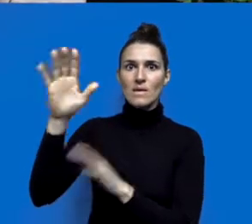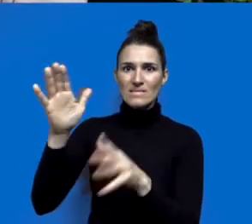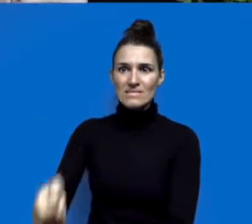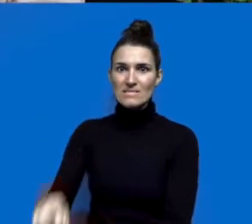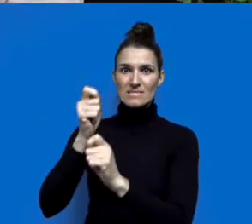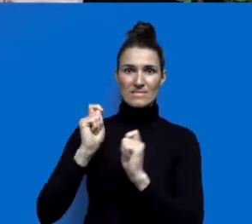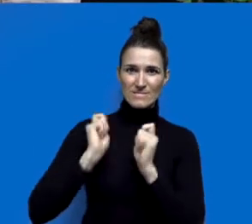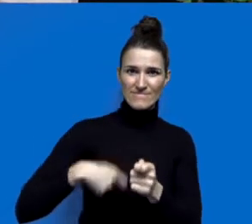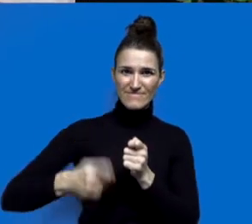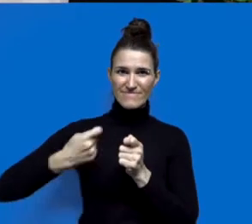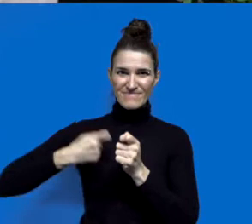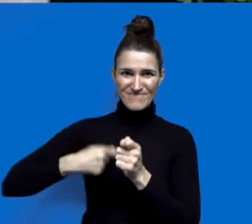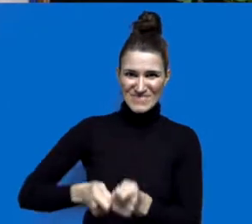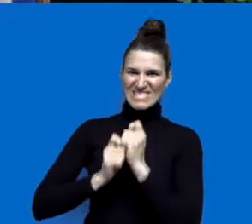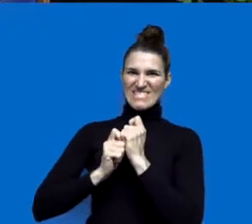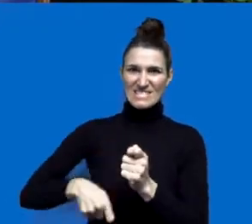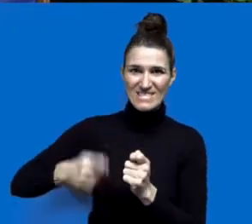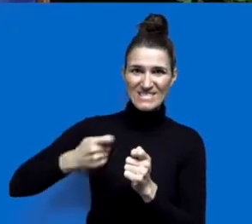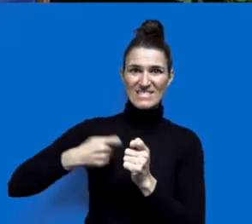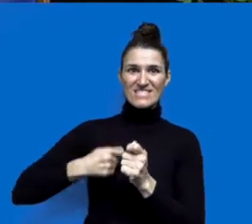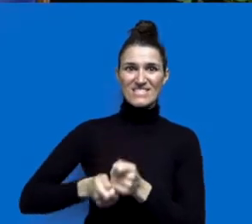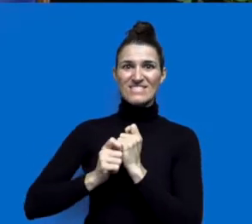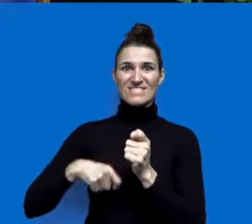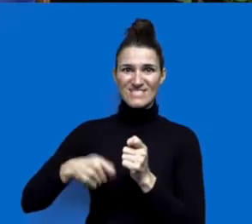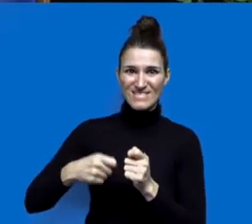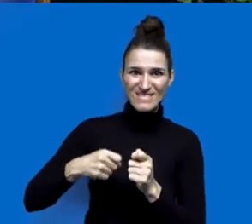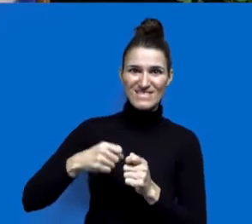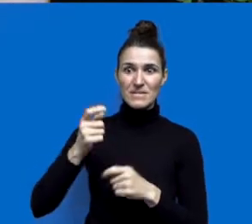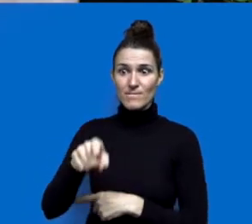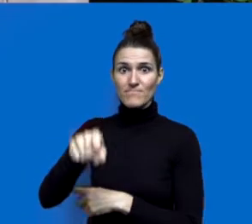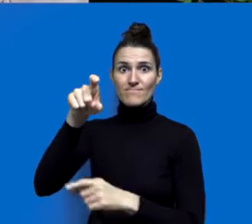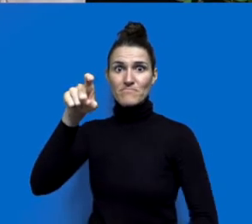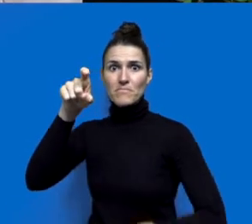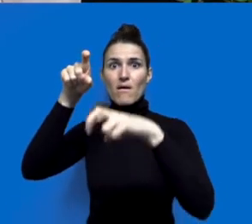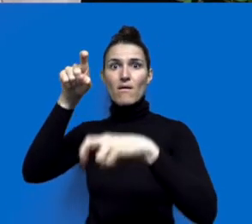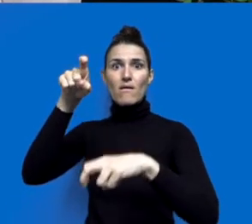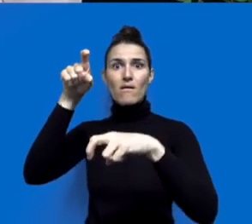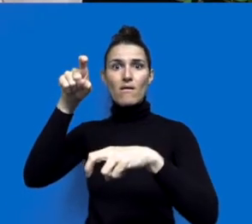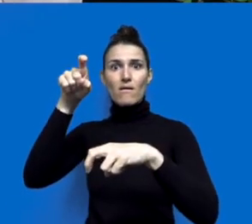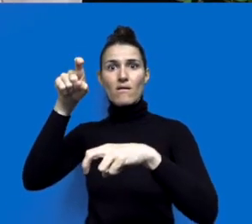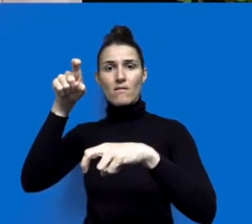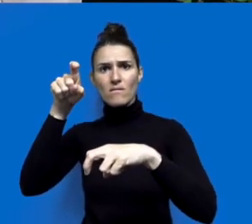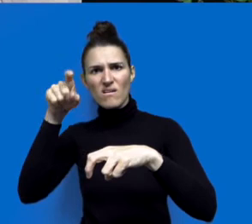reel, and she'd reel, and she'd reel, and she'd reel, and she'd reel, and who's